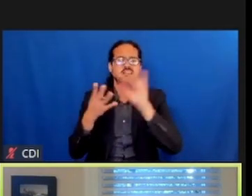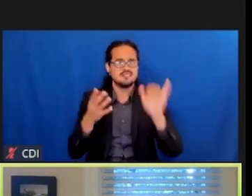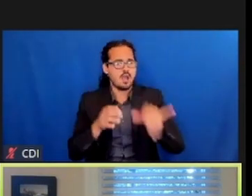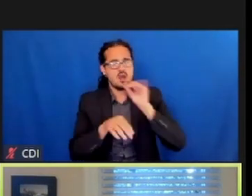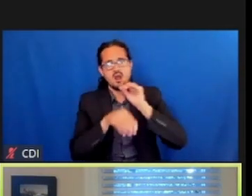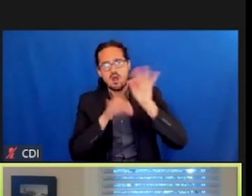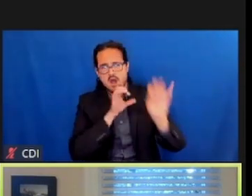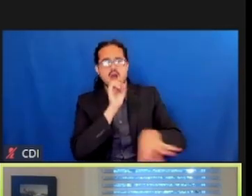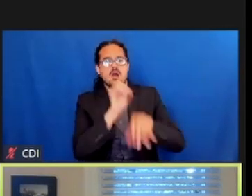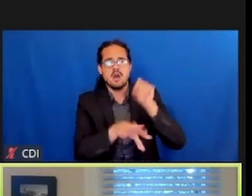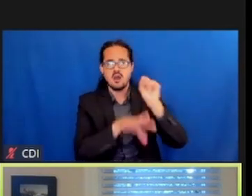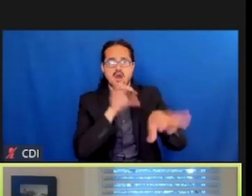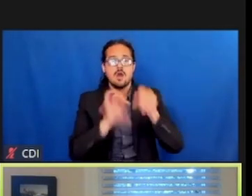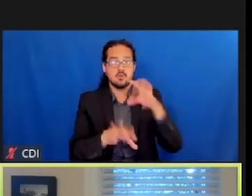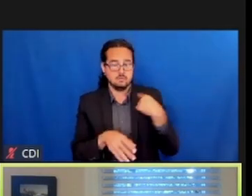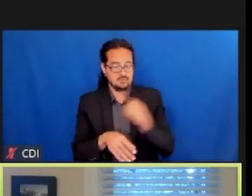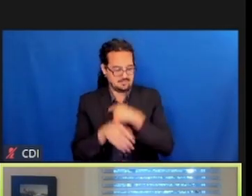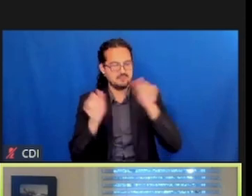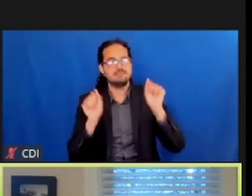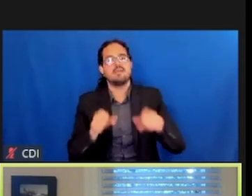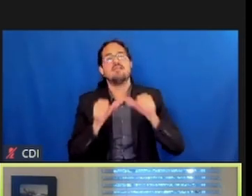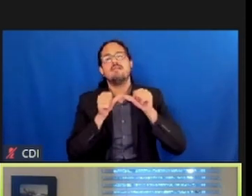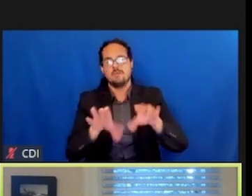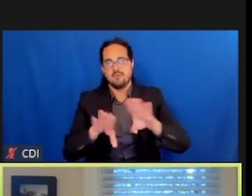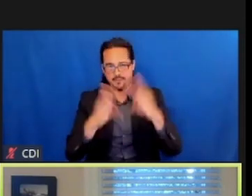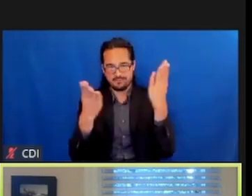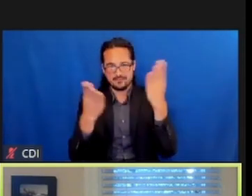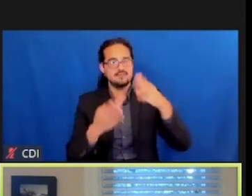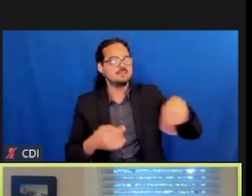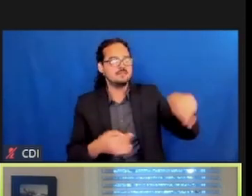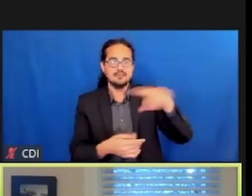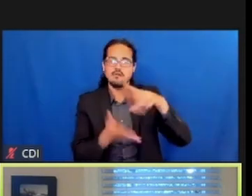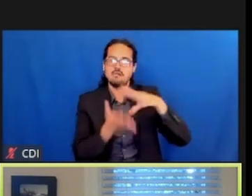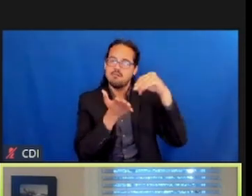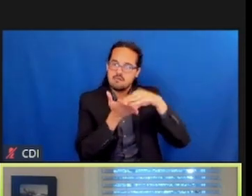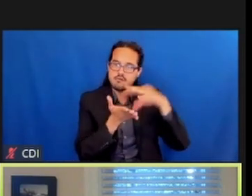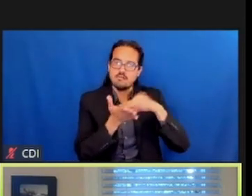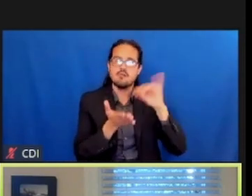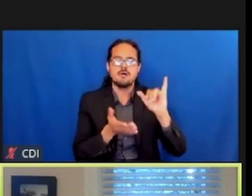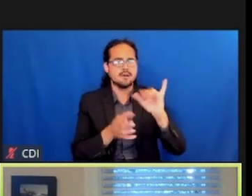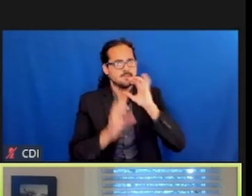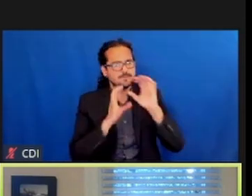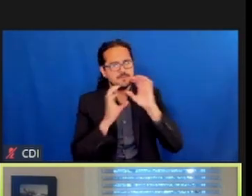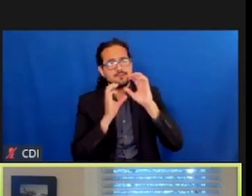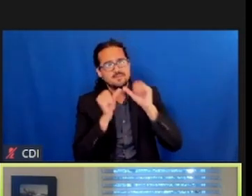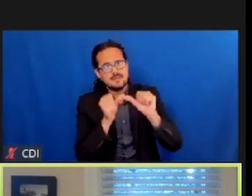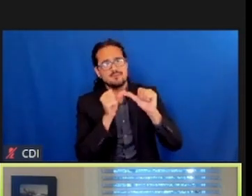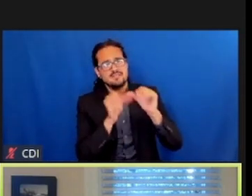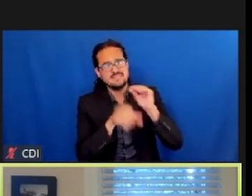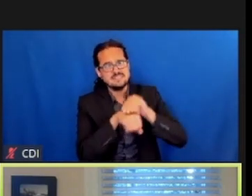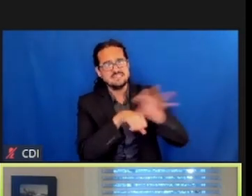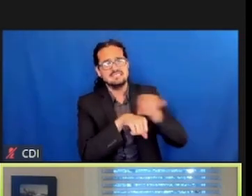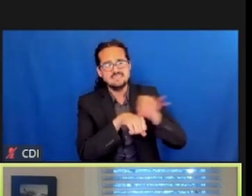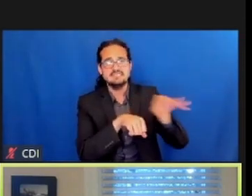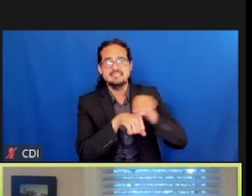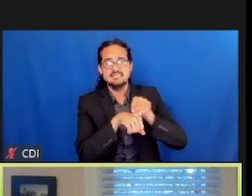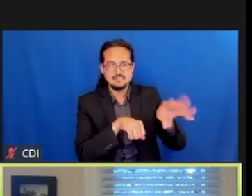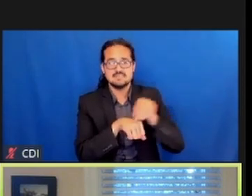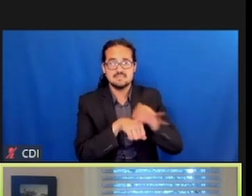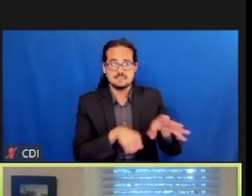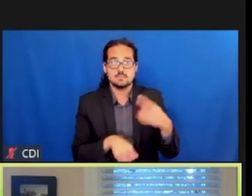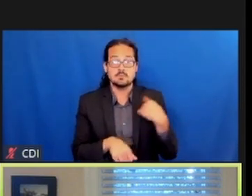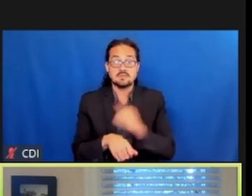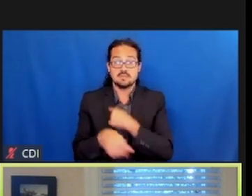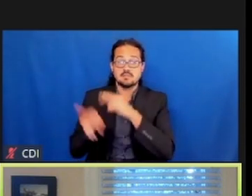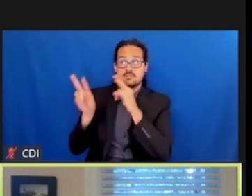waiting guidance. We're always in the watchful waiting mode as we wait to see what CDC and CDPH guidance will be. We are